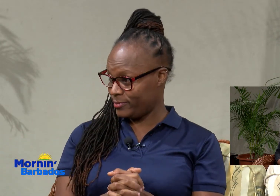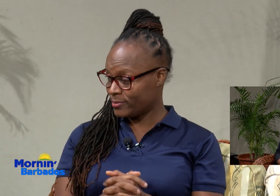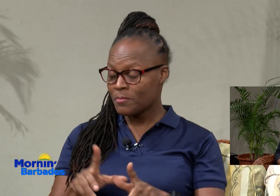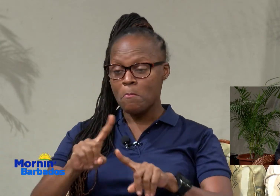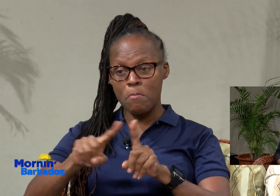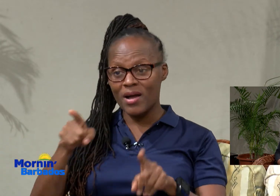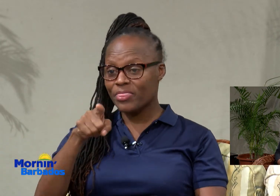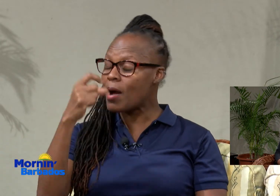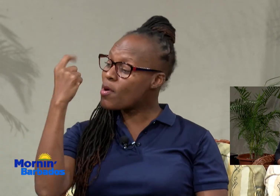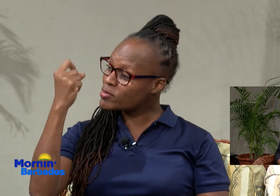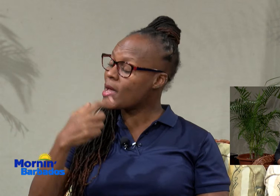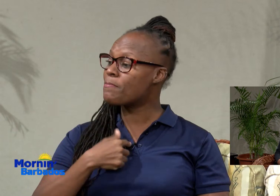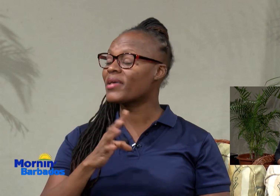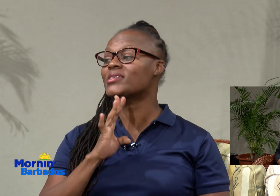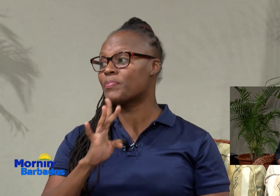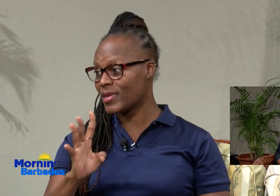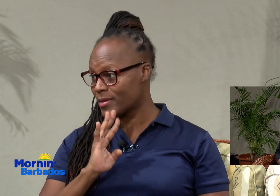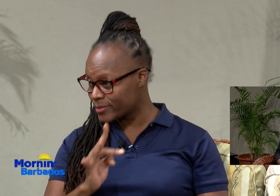They learn sign.